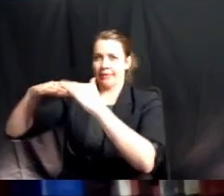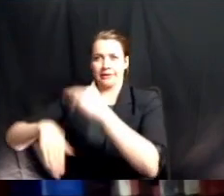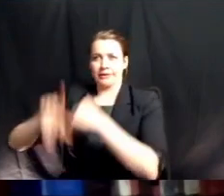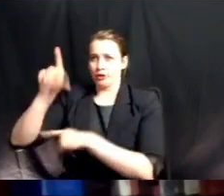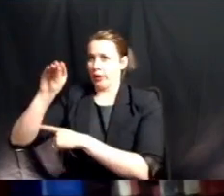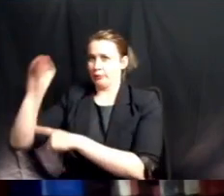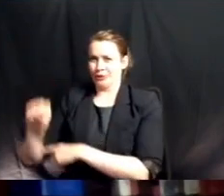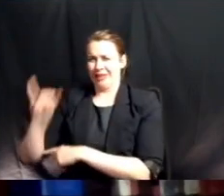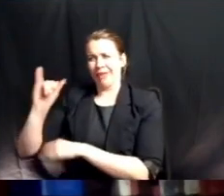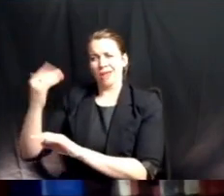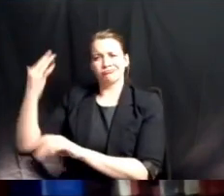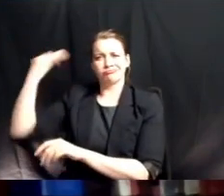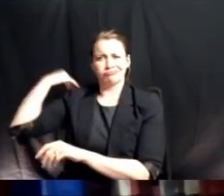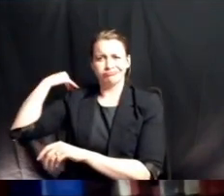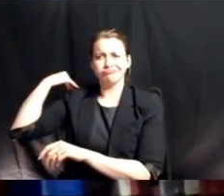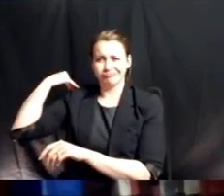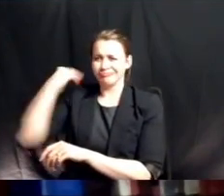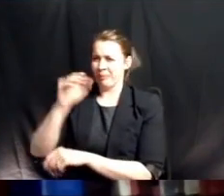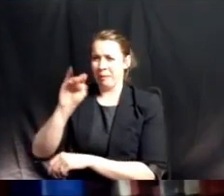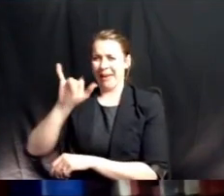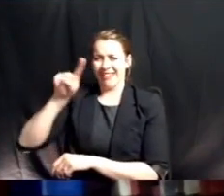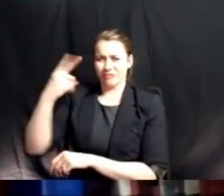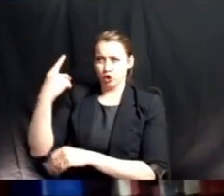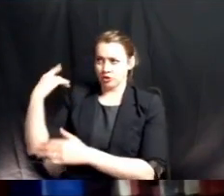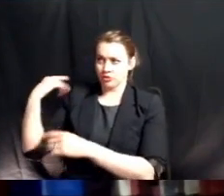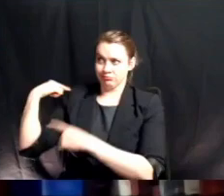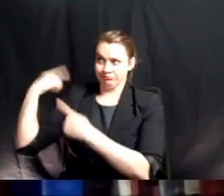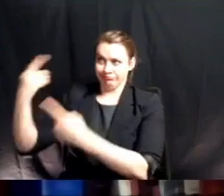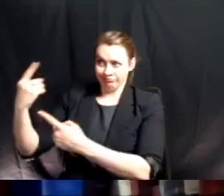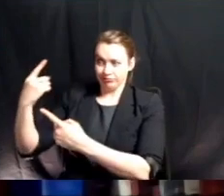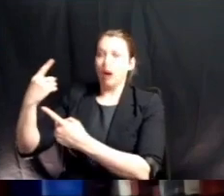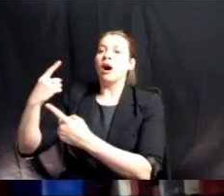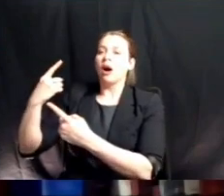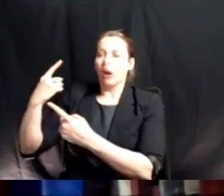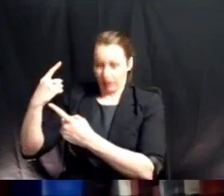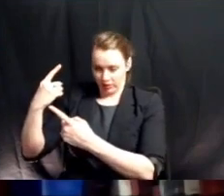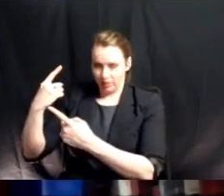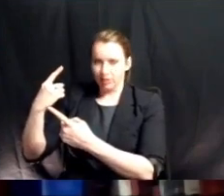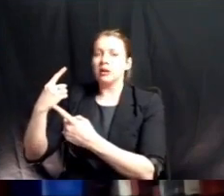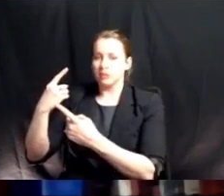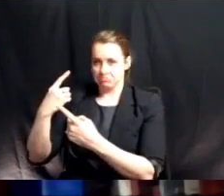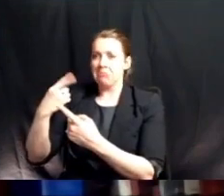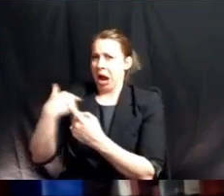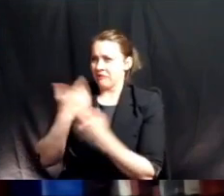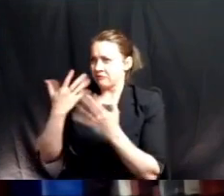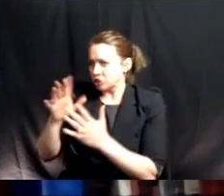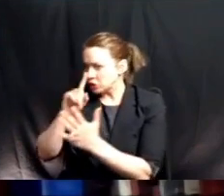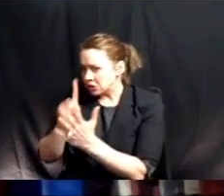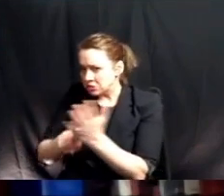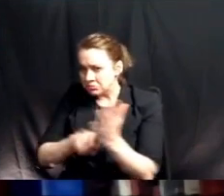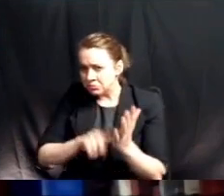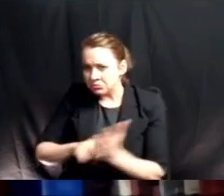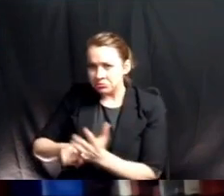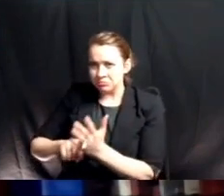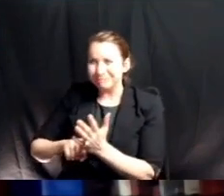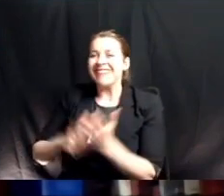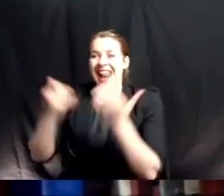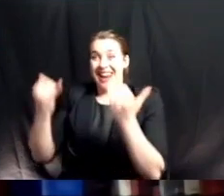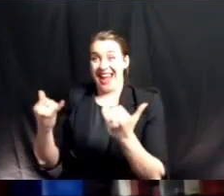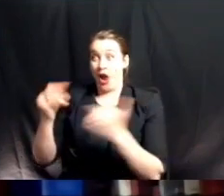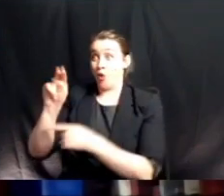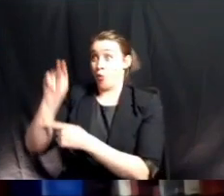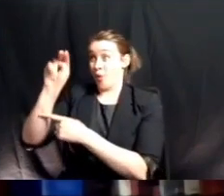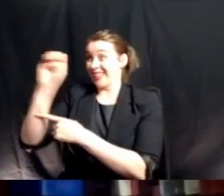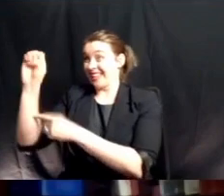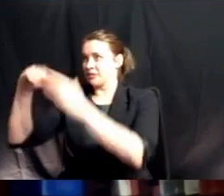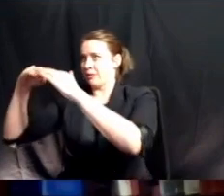back to May 1. Now, as I have seen, as you can see, it's below 20% on a